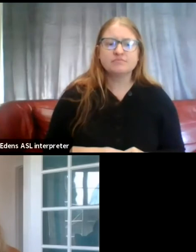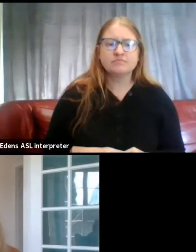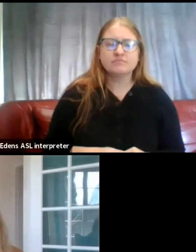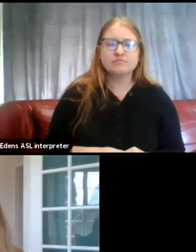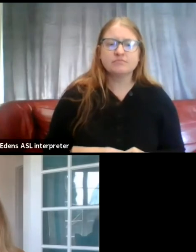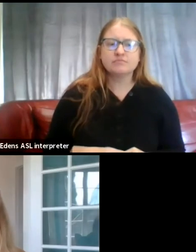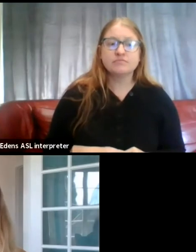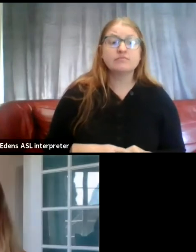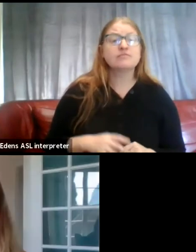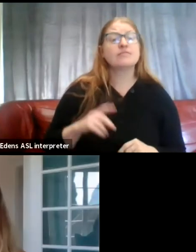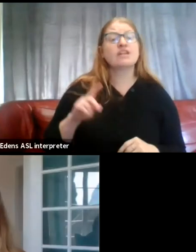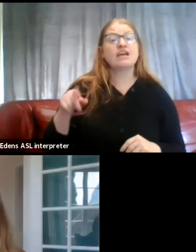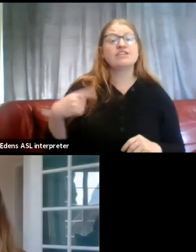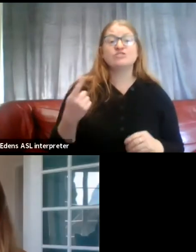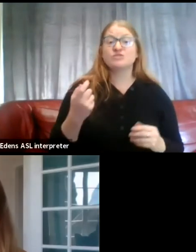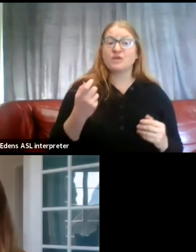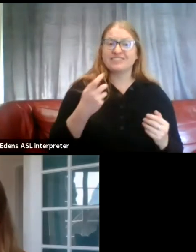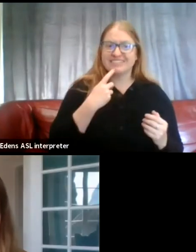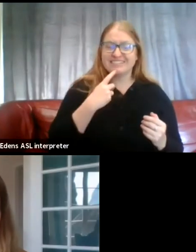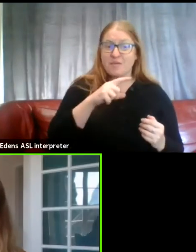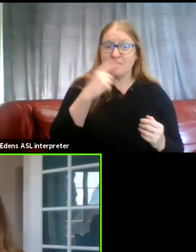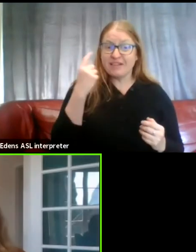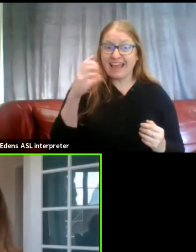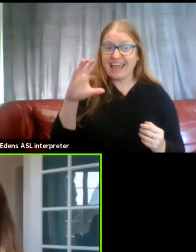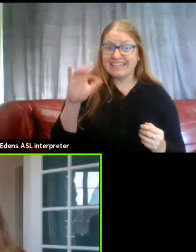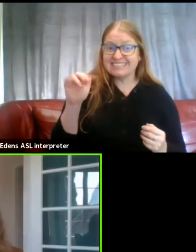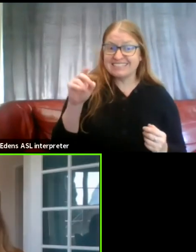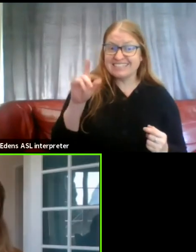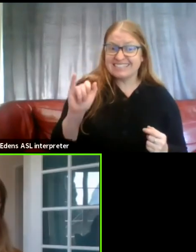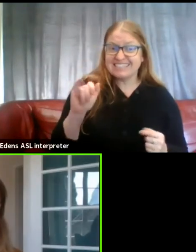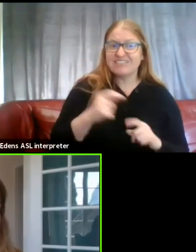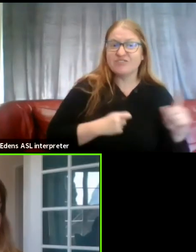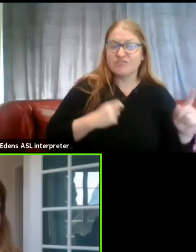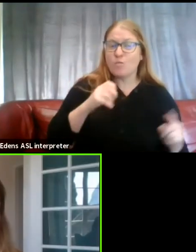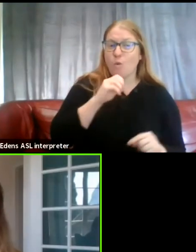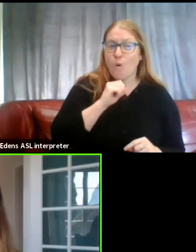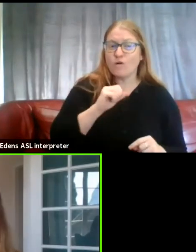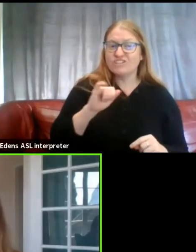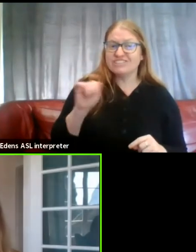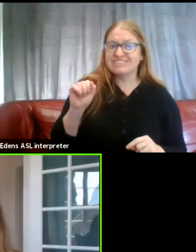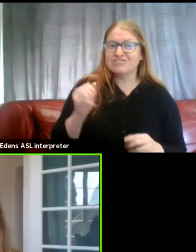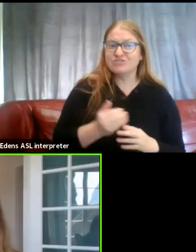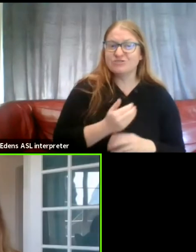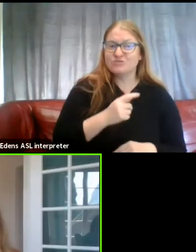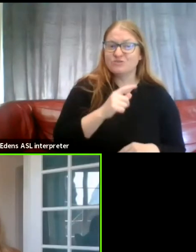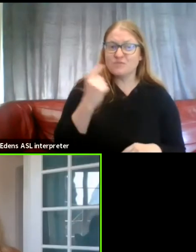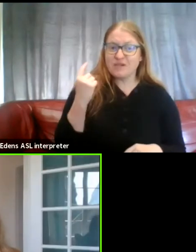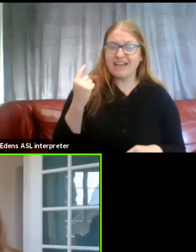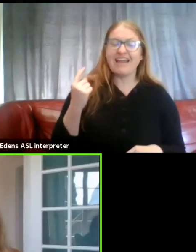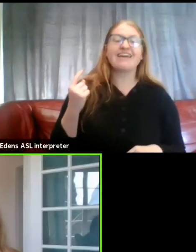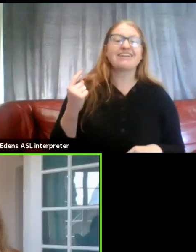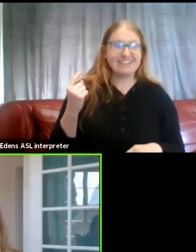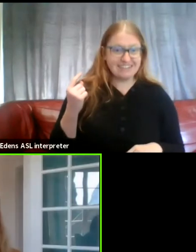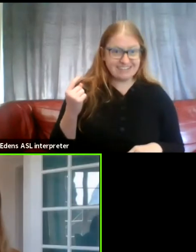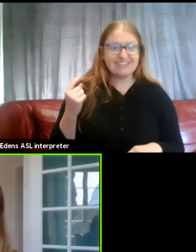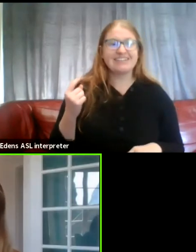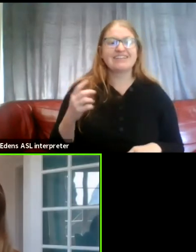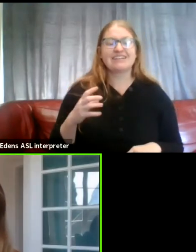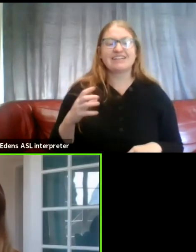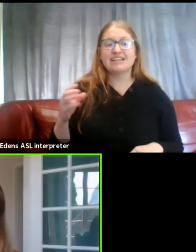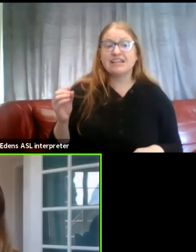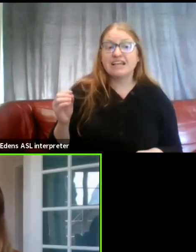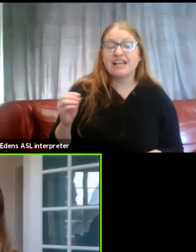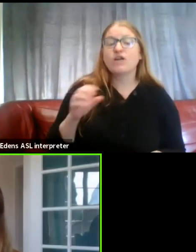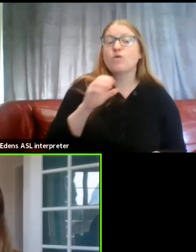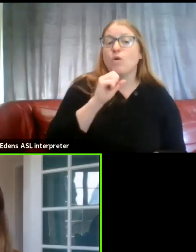I just wanted to say Black Cindy from Orange is the New Black. Yes, she's great. Say her name, part of this. And Nikki Nichols from Orange